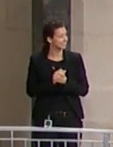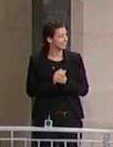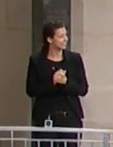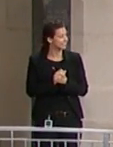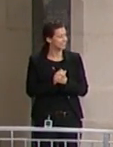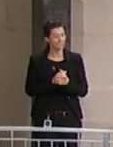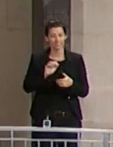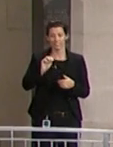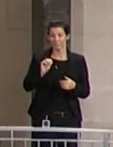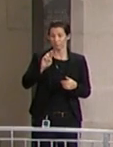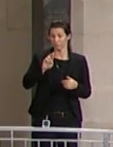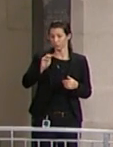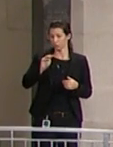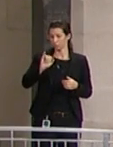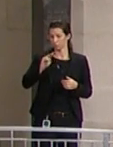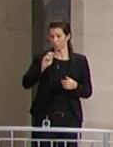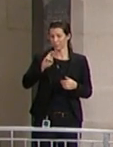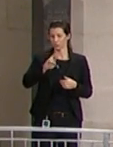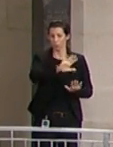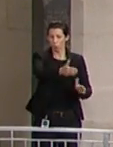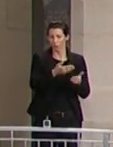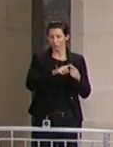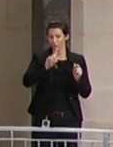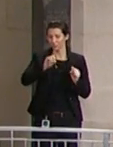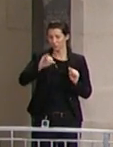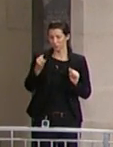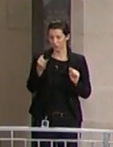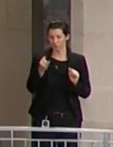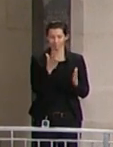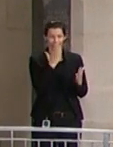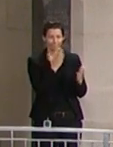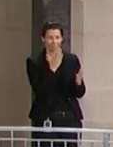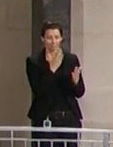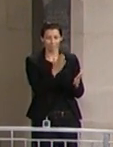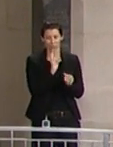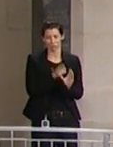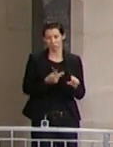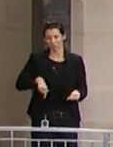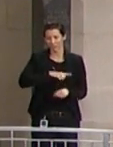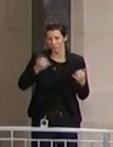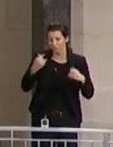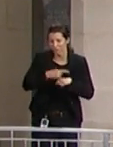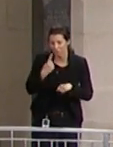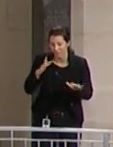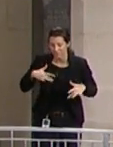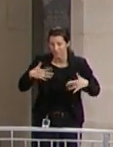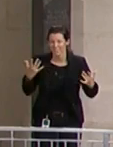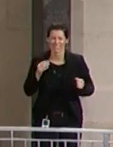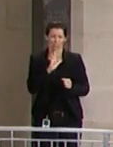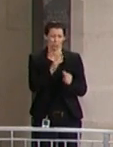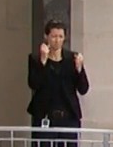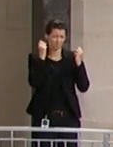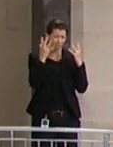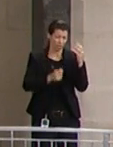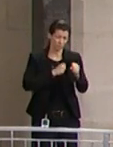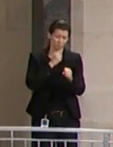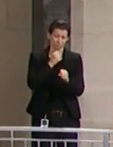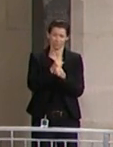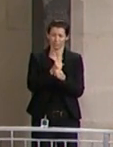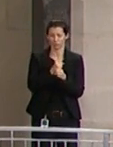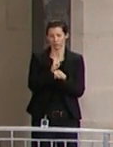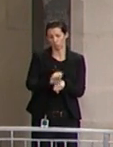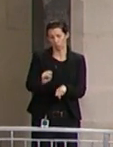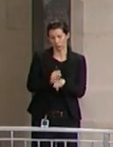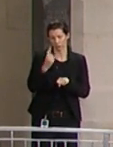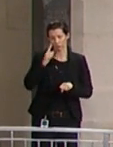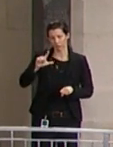Mr. Minter, welcome to the Department of Justice. We are grateful that you could join us for today's events and also for your decades of work on behalf of the LGBT